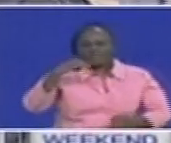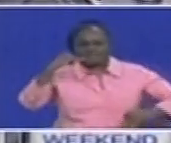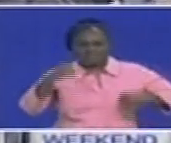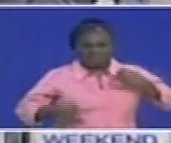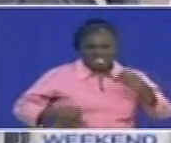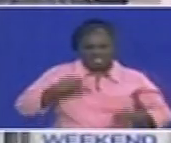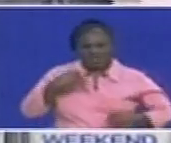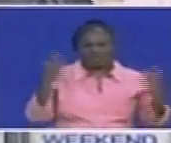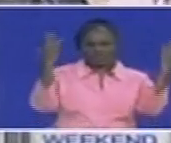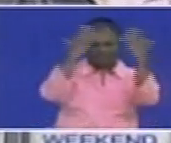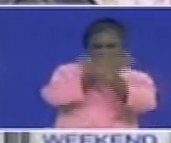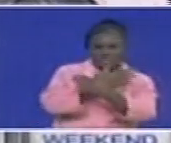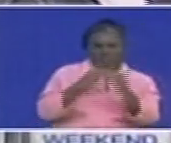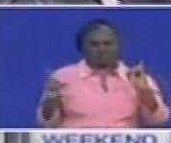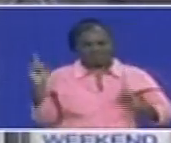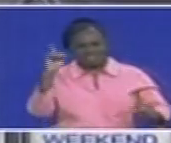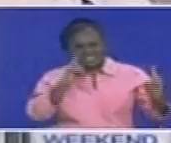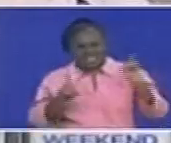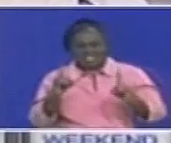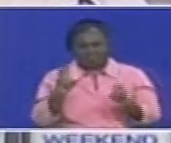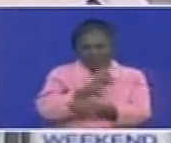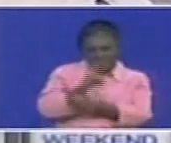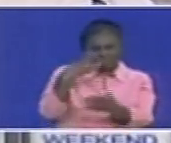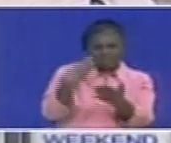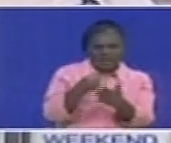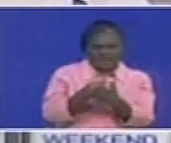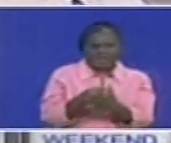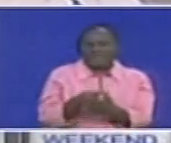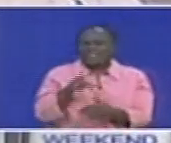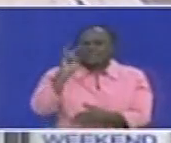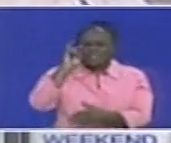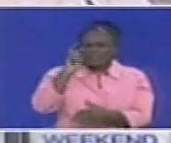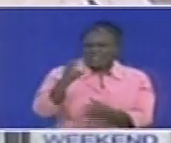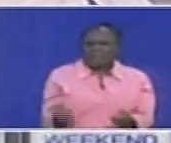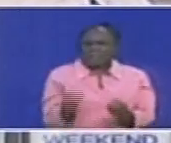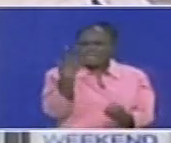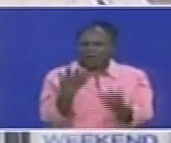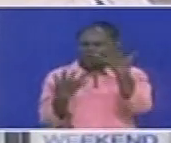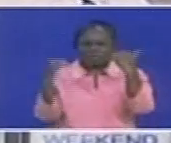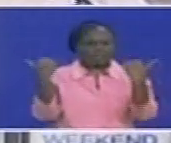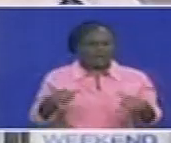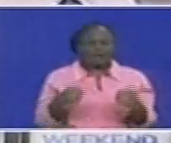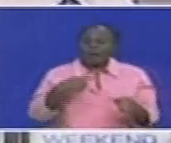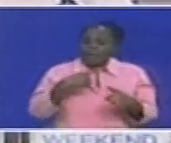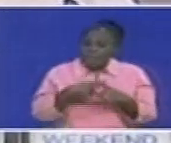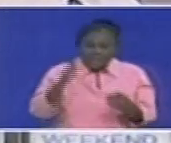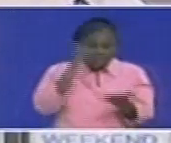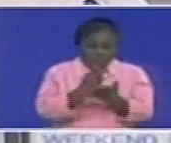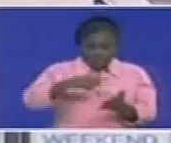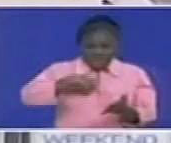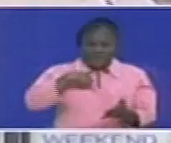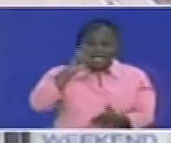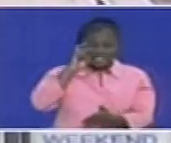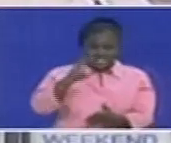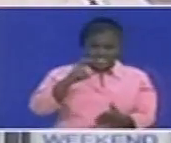usiku, kuku out kutafuta pesa. Amini kwa sababu haoni miungiza yake, lakini mimi naona matendo yake na